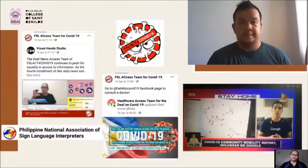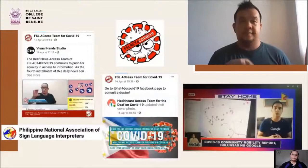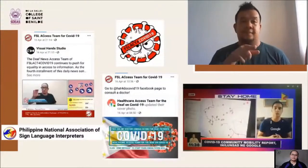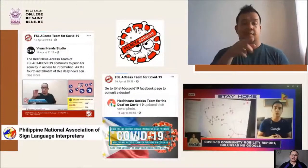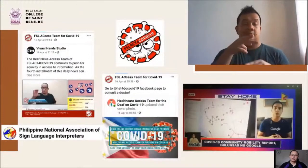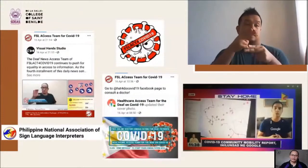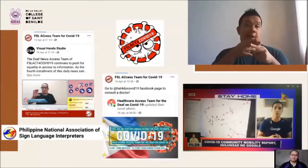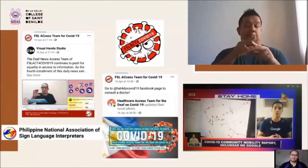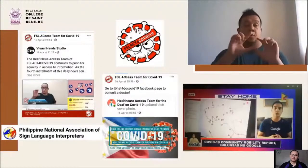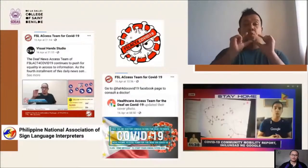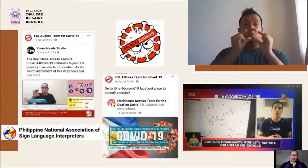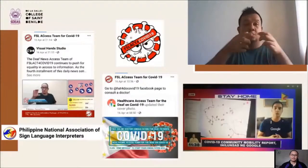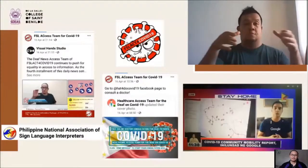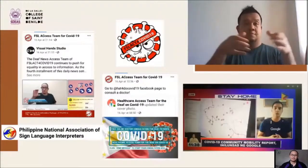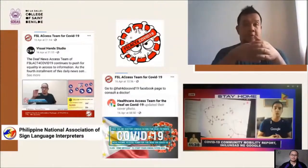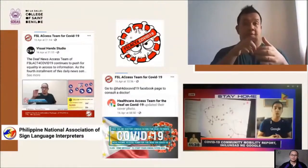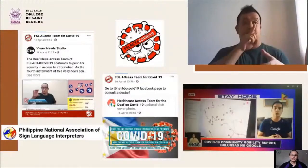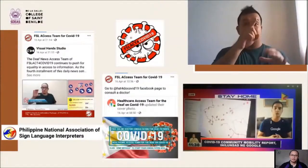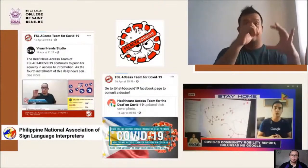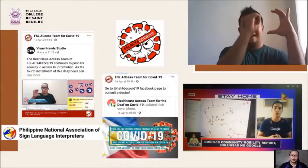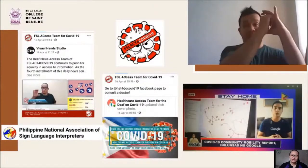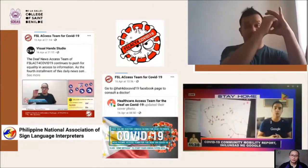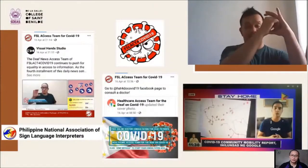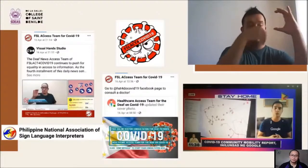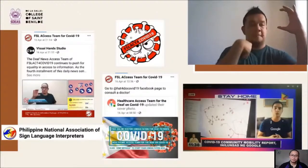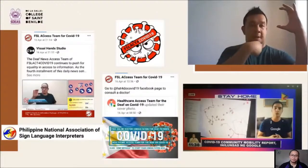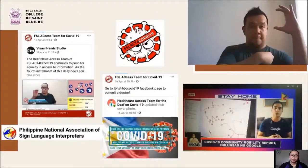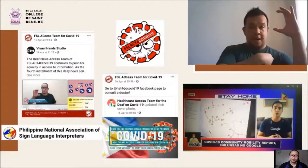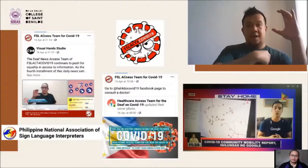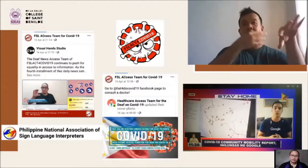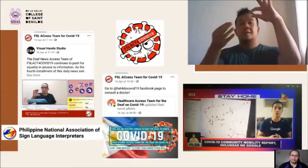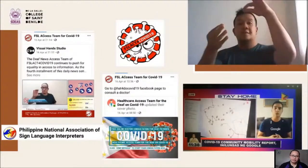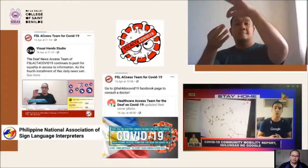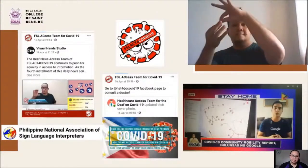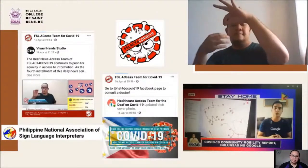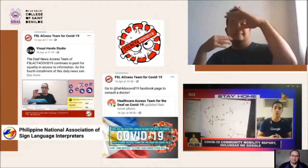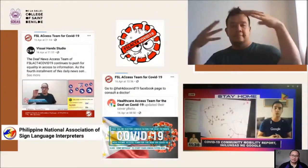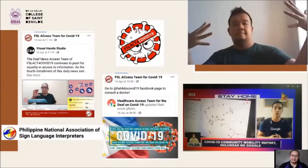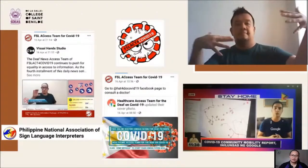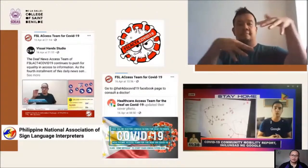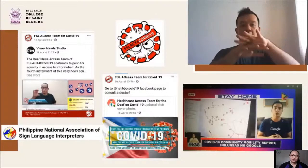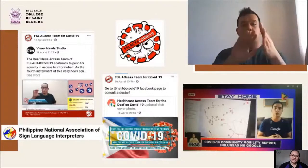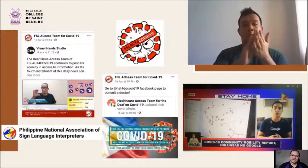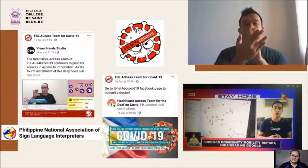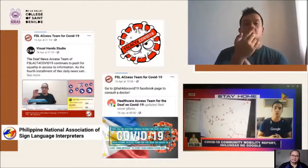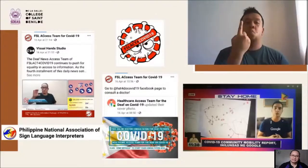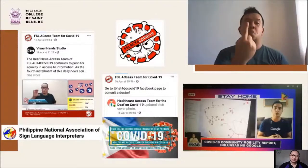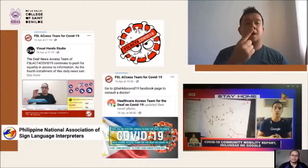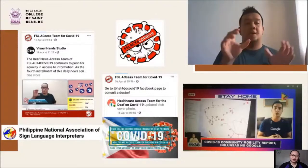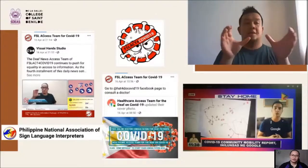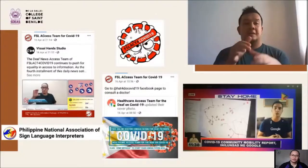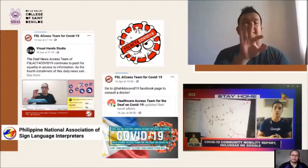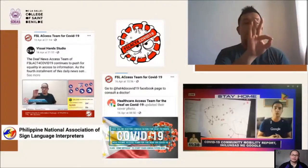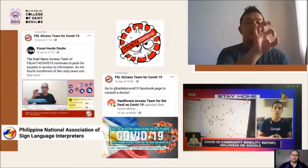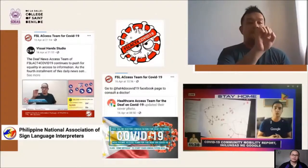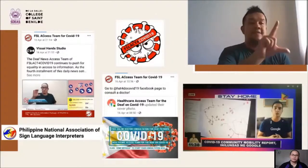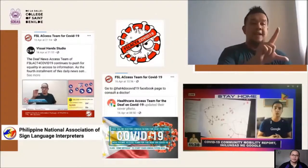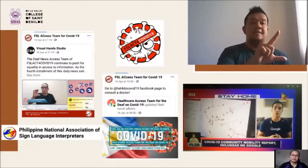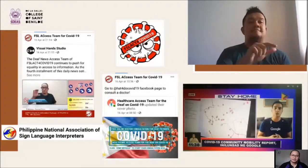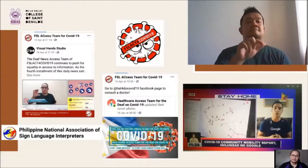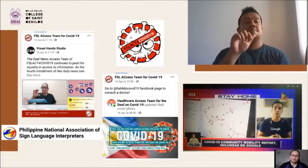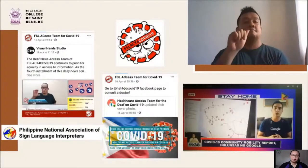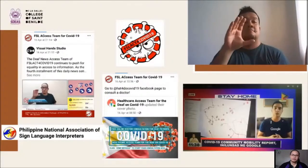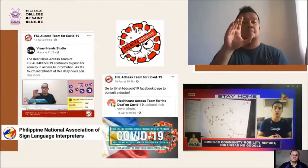PFD and other organizations, they all went together for the advocacy in order to serve the Filipino